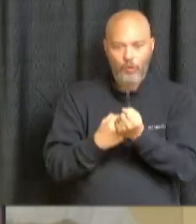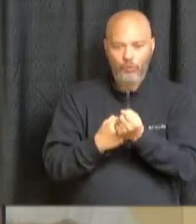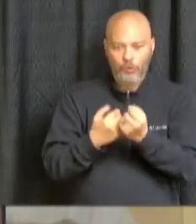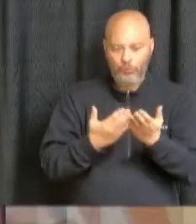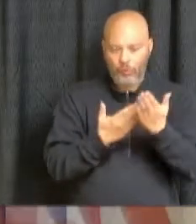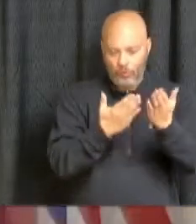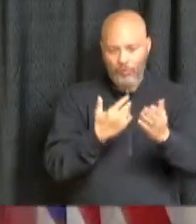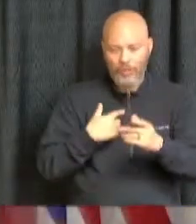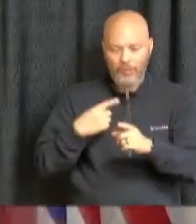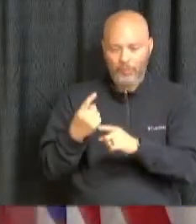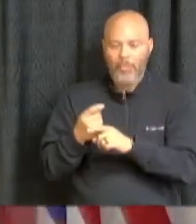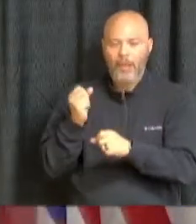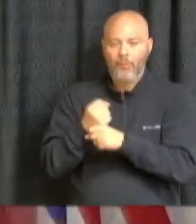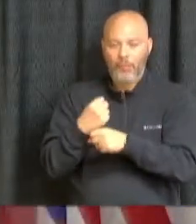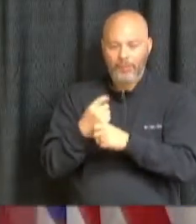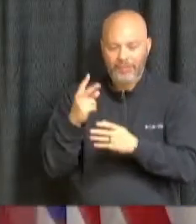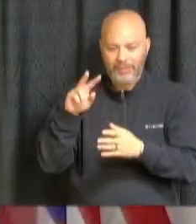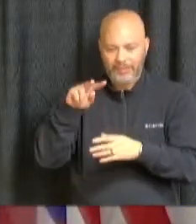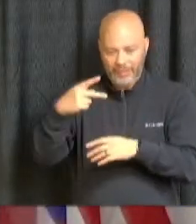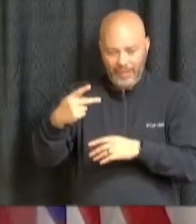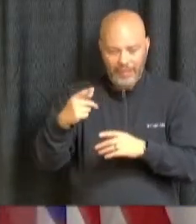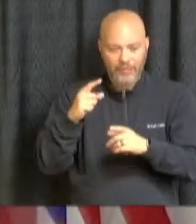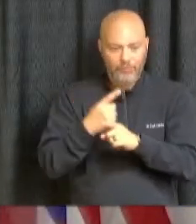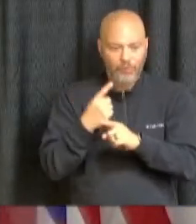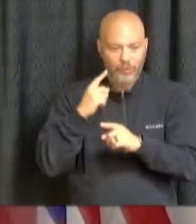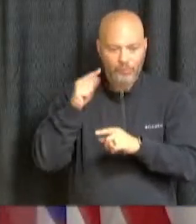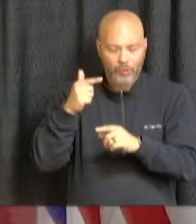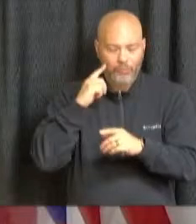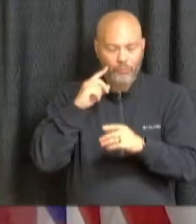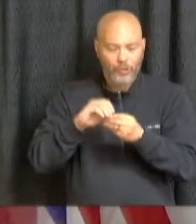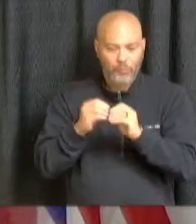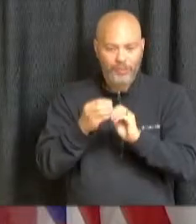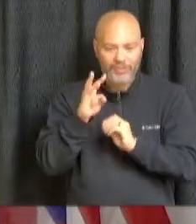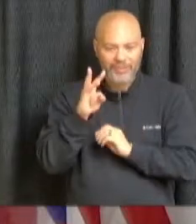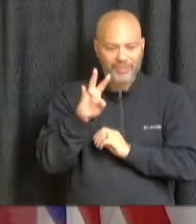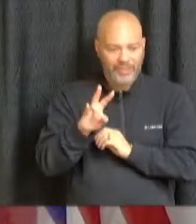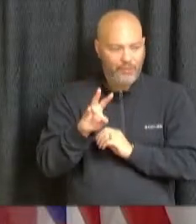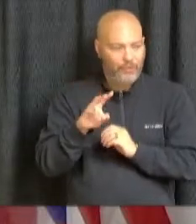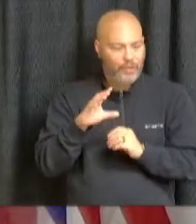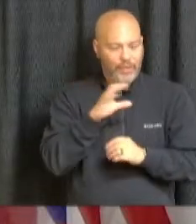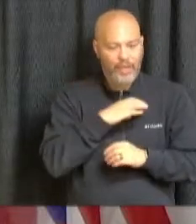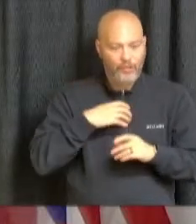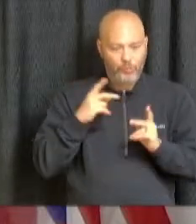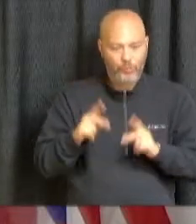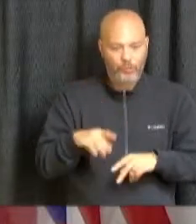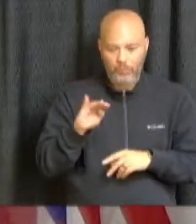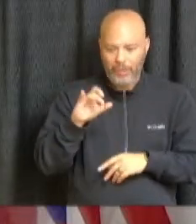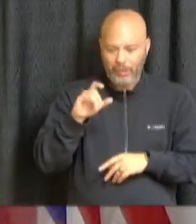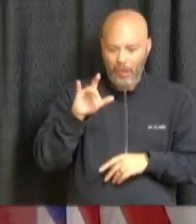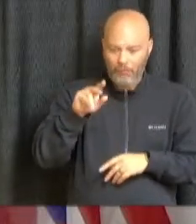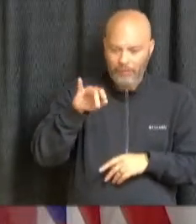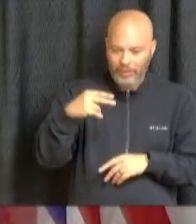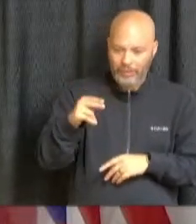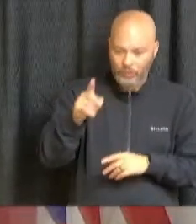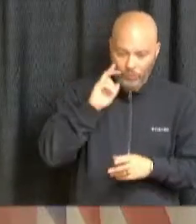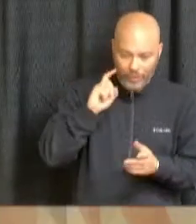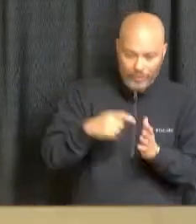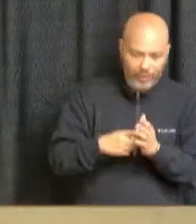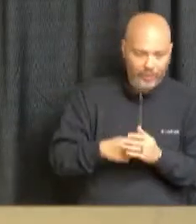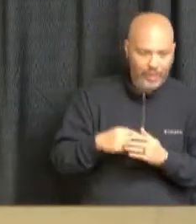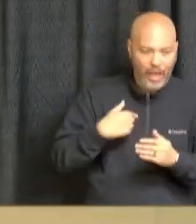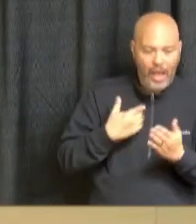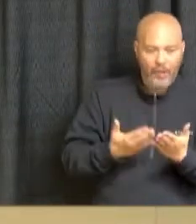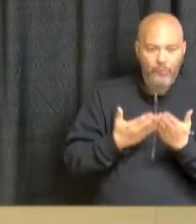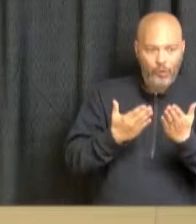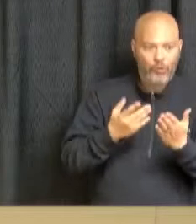so move. Motion been made and properly seconded in favor of ordinance 67. Councilperson McLaughlin, you're recognized. Thank you, Mayor. I